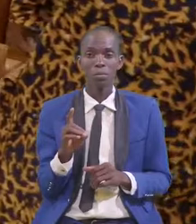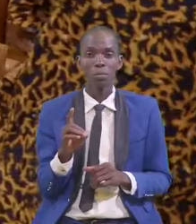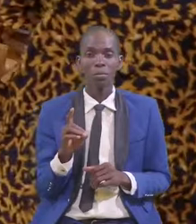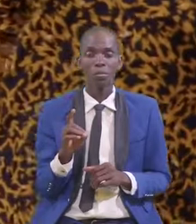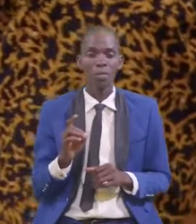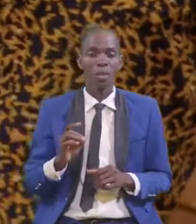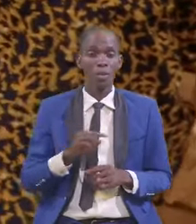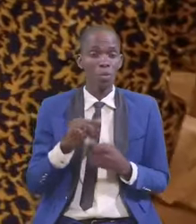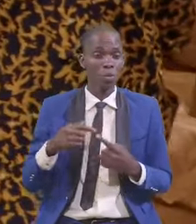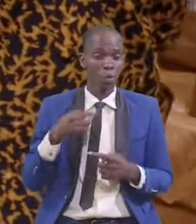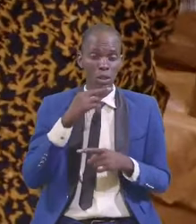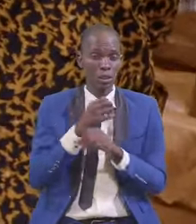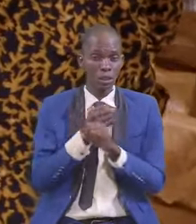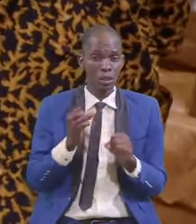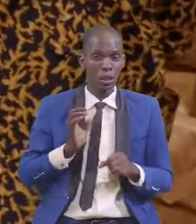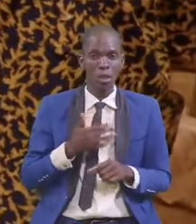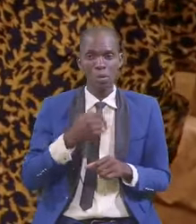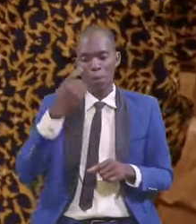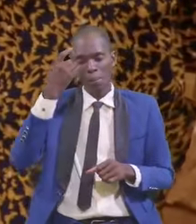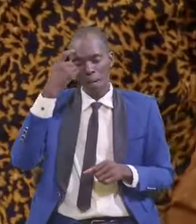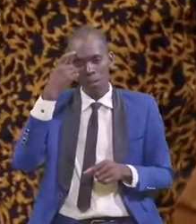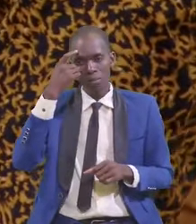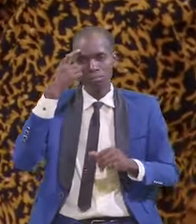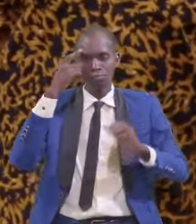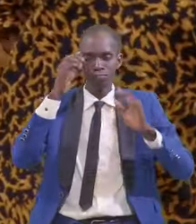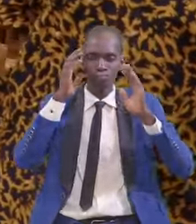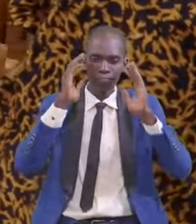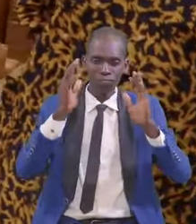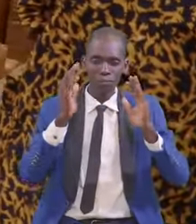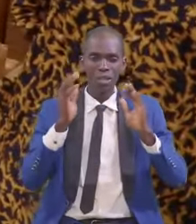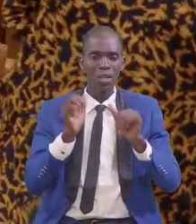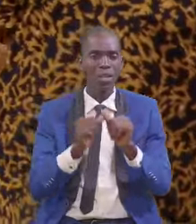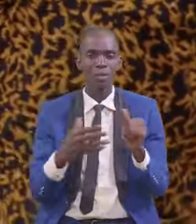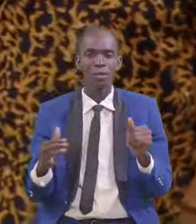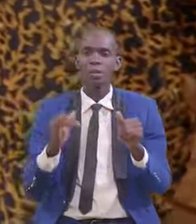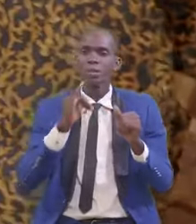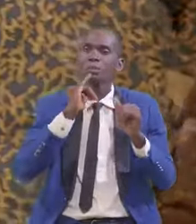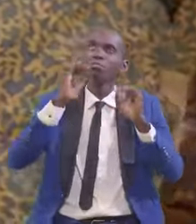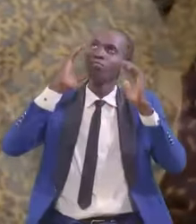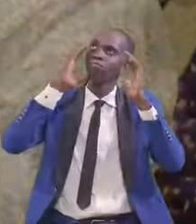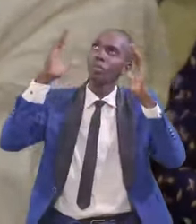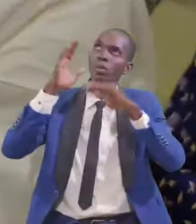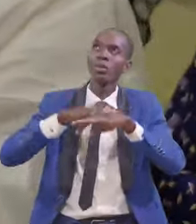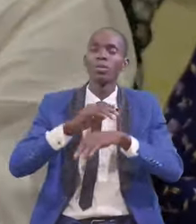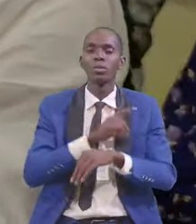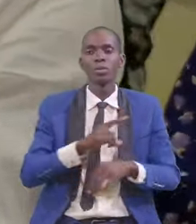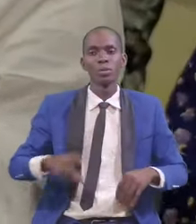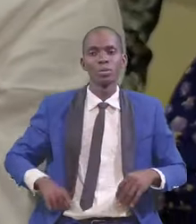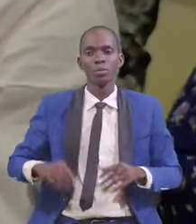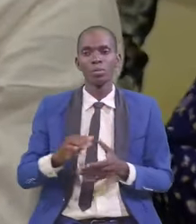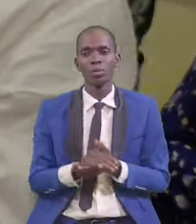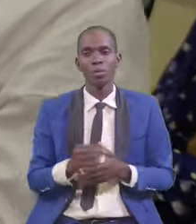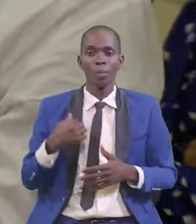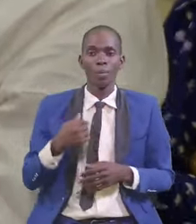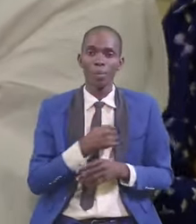our mind our heart Our intention our attention everything is on the Lord we live